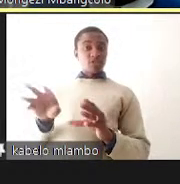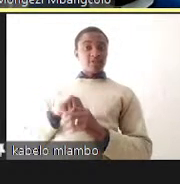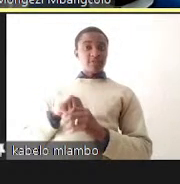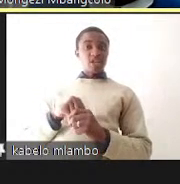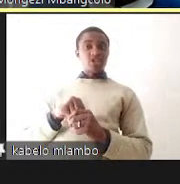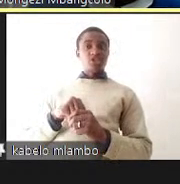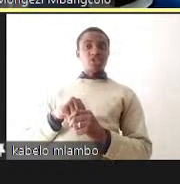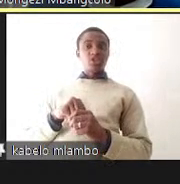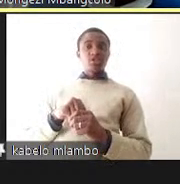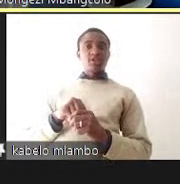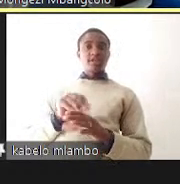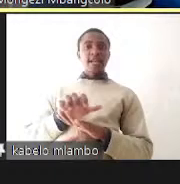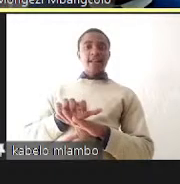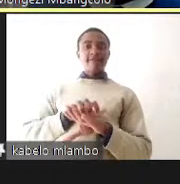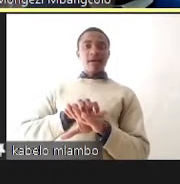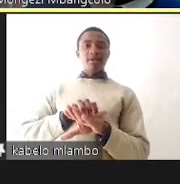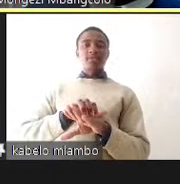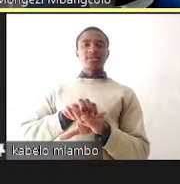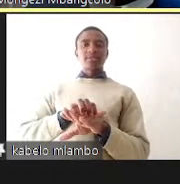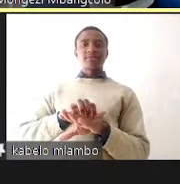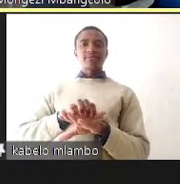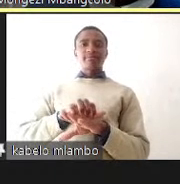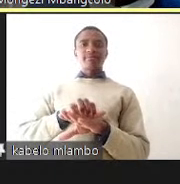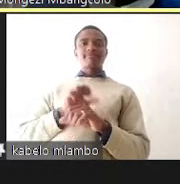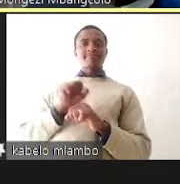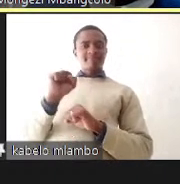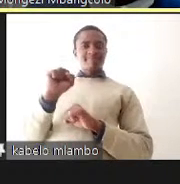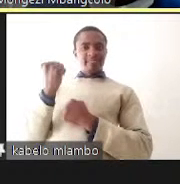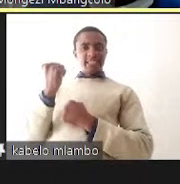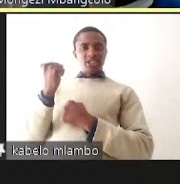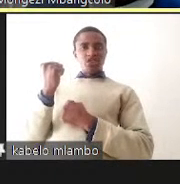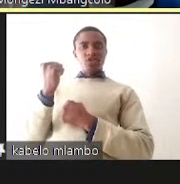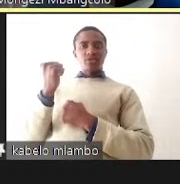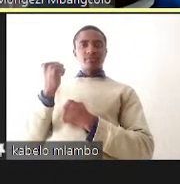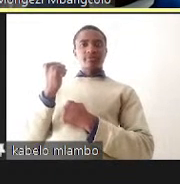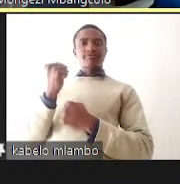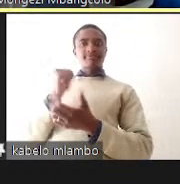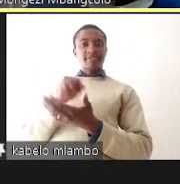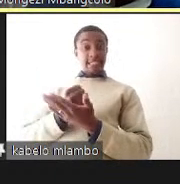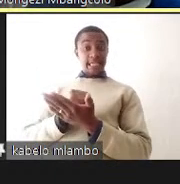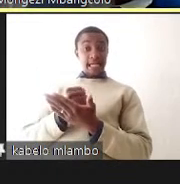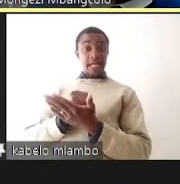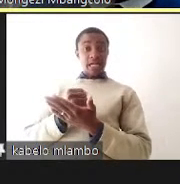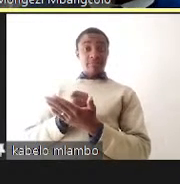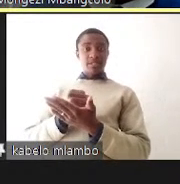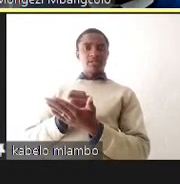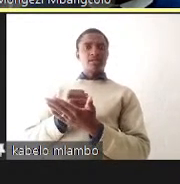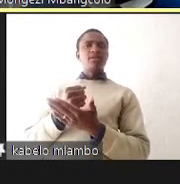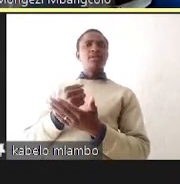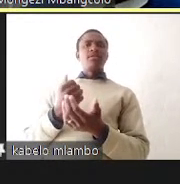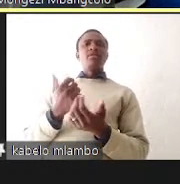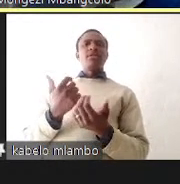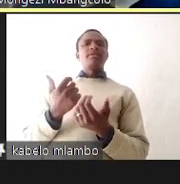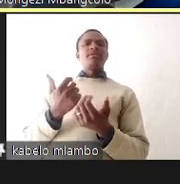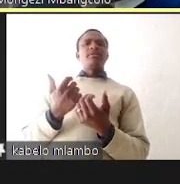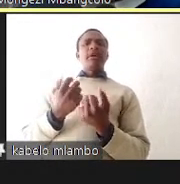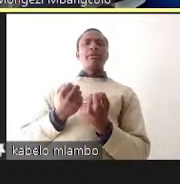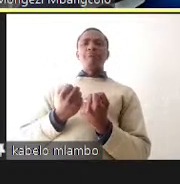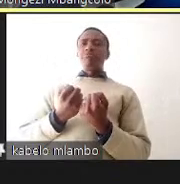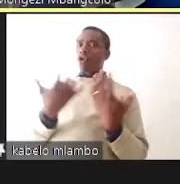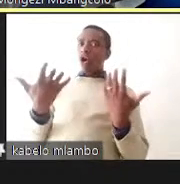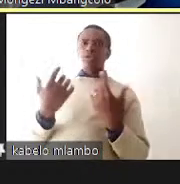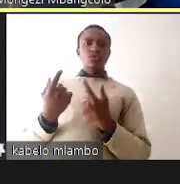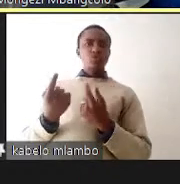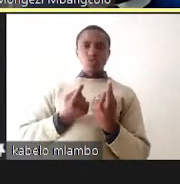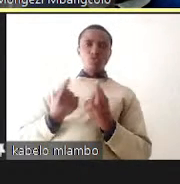with farmers as far as the industry of cannabis is concerned, and there's quite a lot that has been done